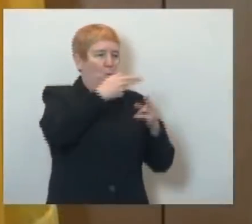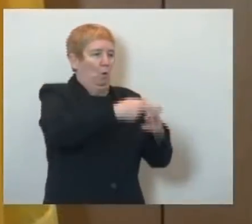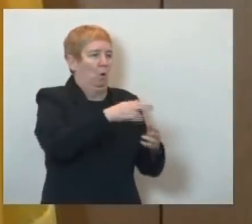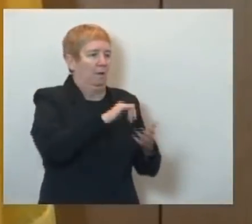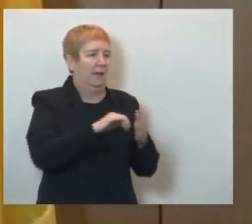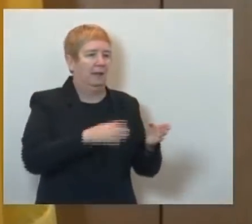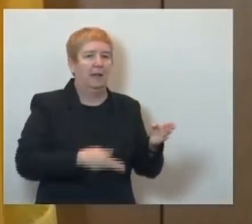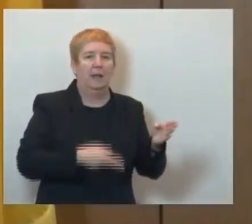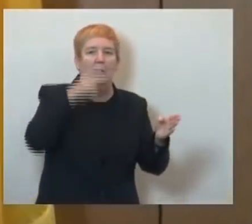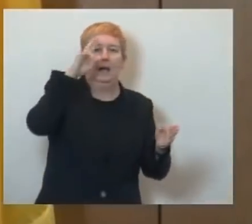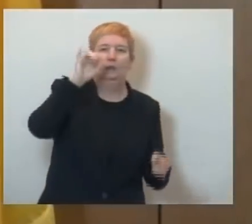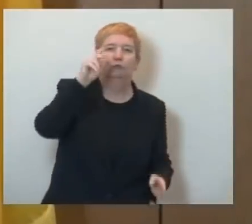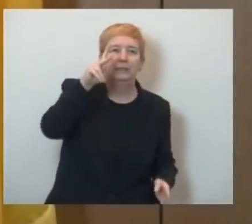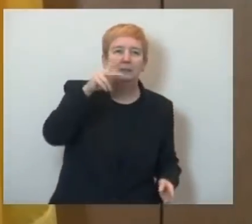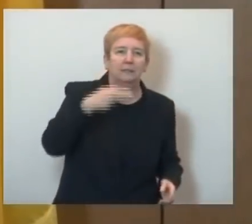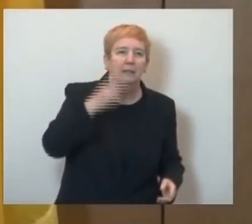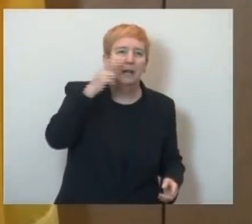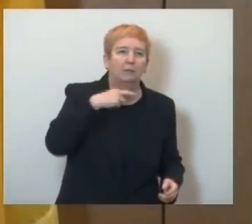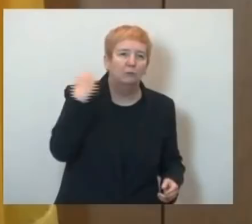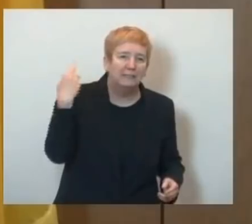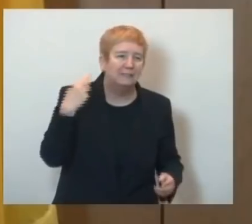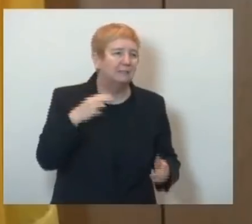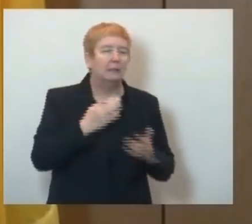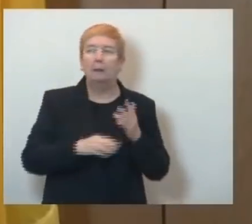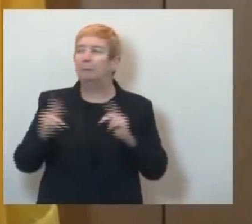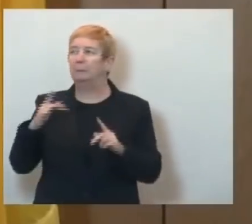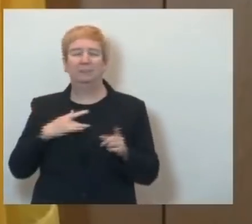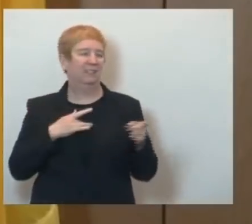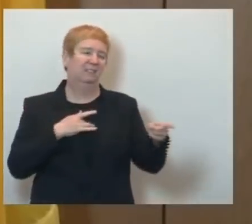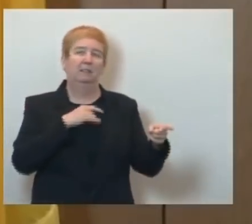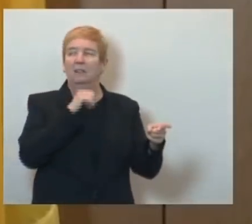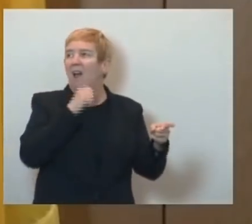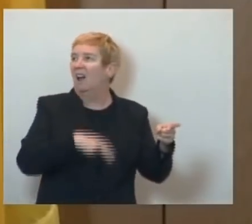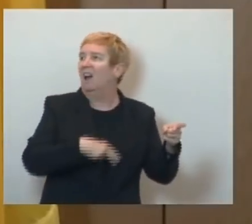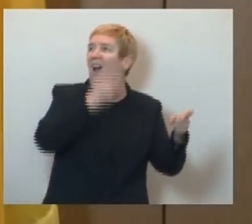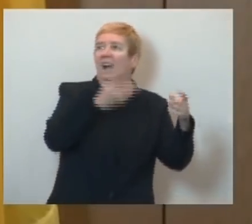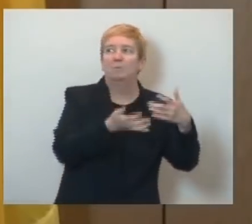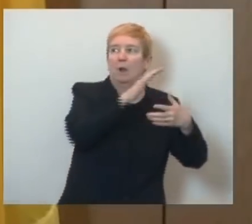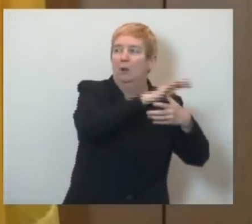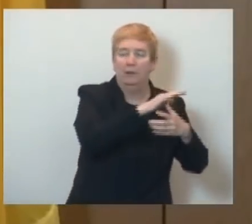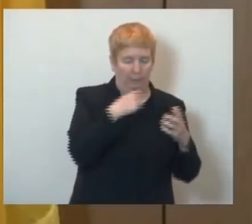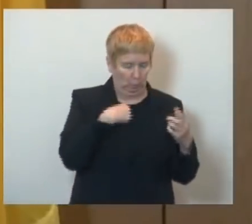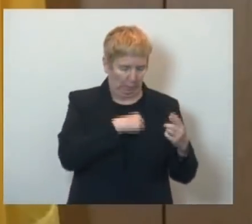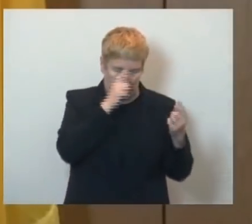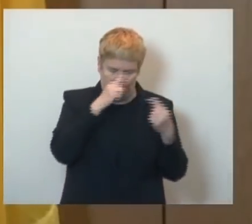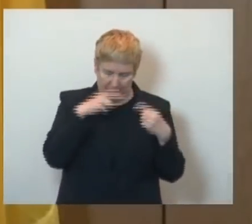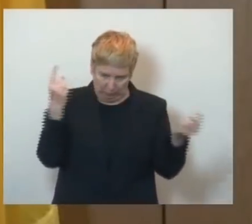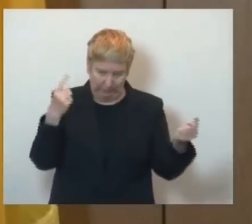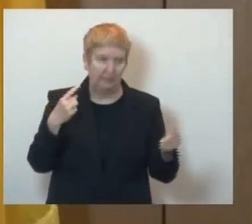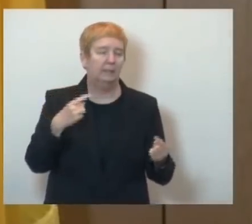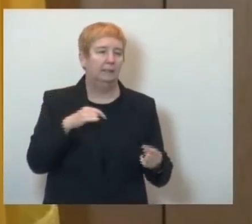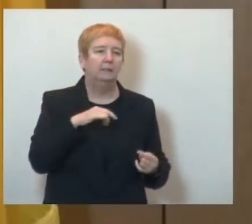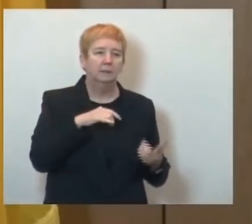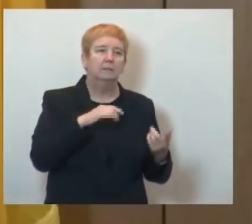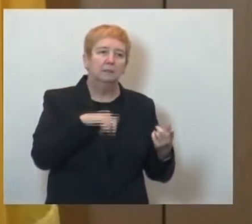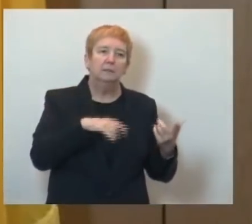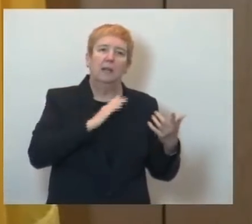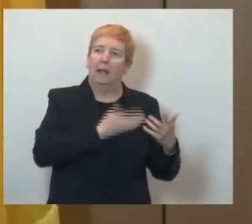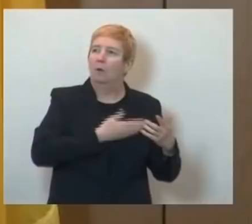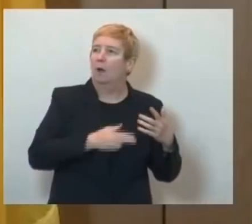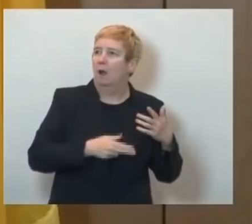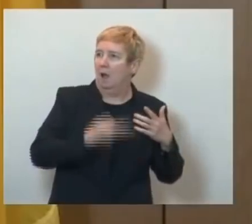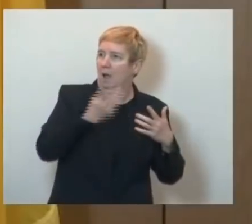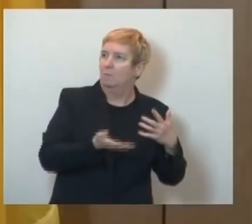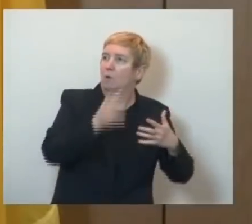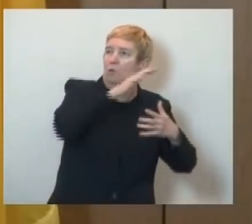should be a public priority response. We disagree. It should be, it will be, it is, and we are